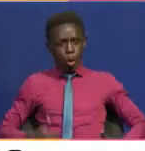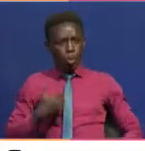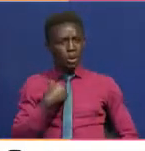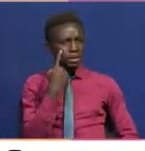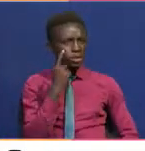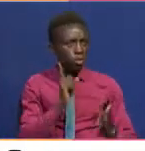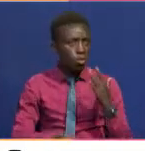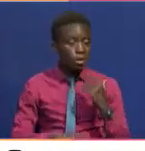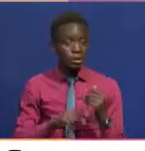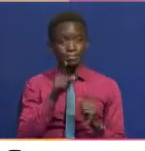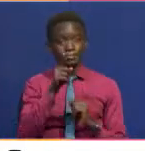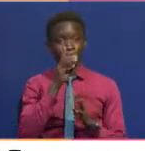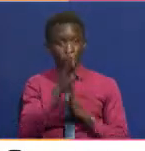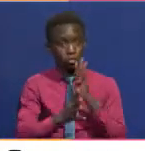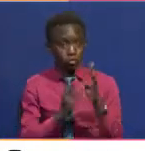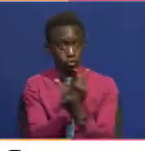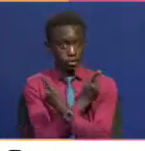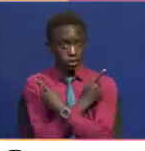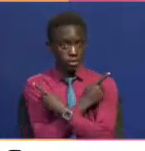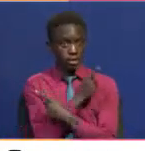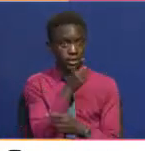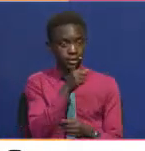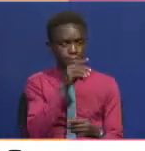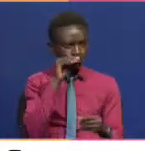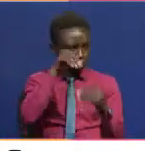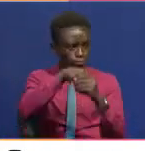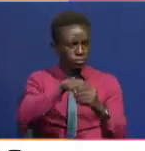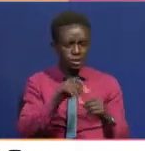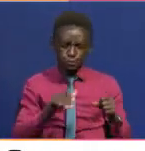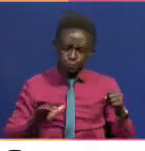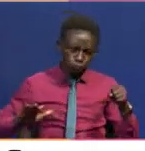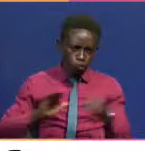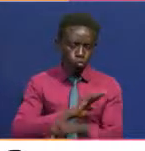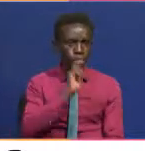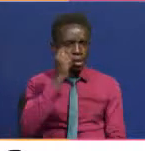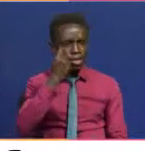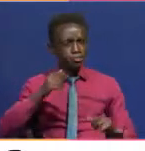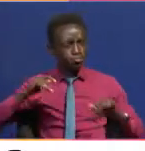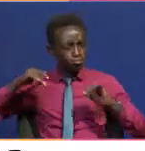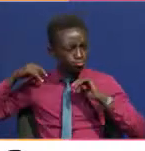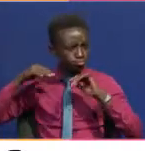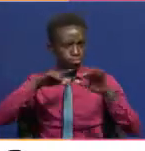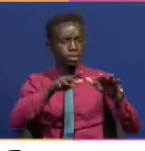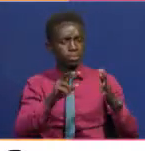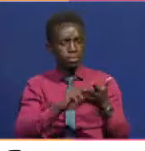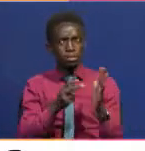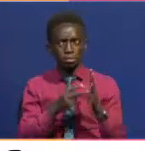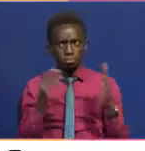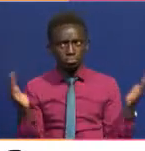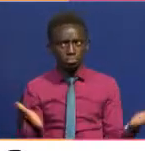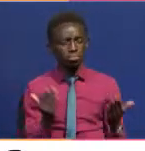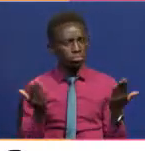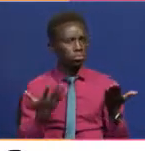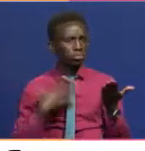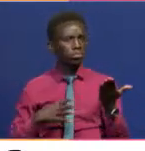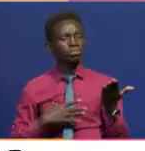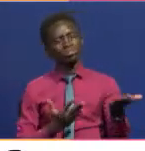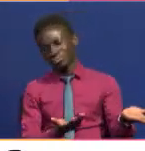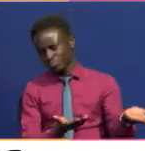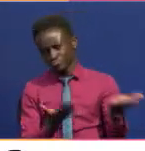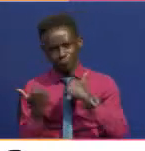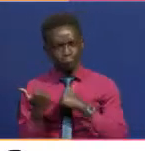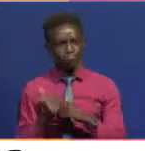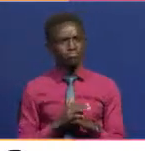is that Kasarani indoor arena is full of Kenyans. So I'd want to encourage as many people as possible to show up, be they